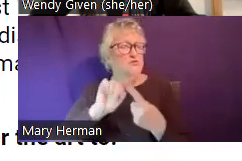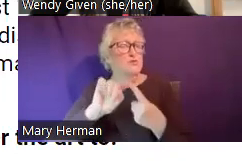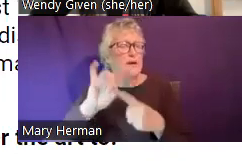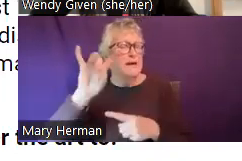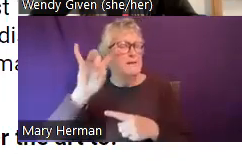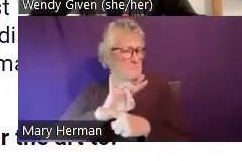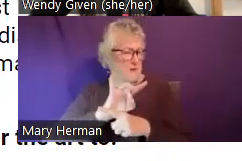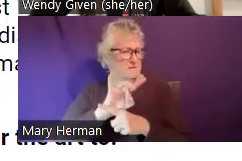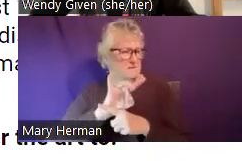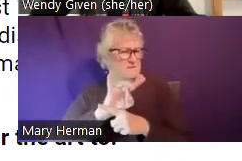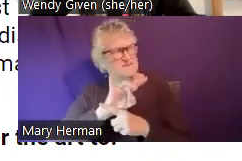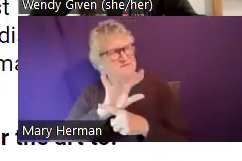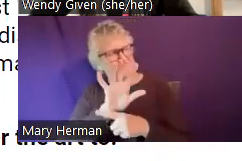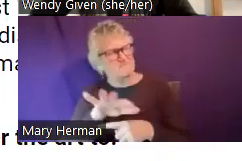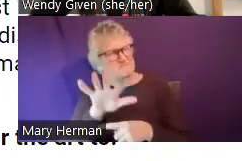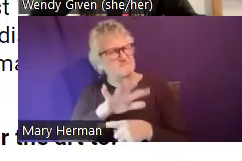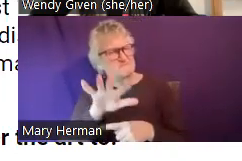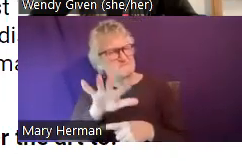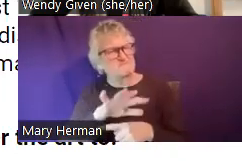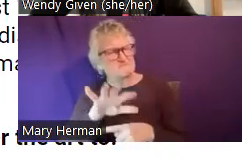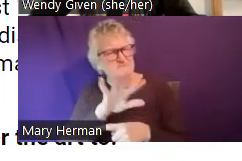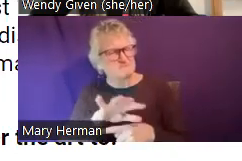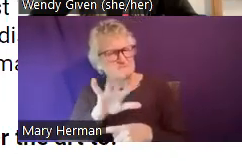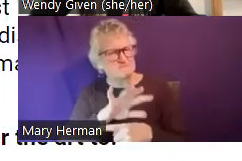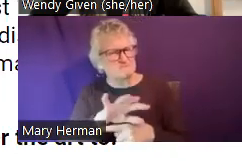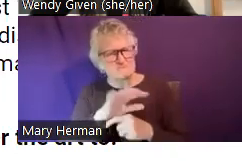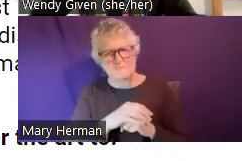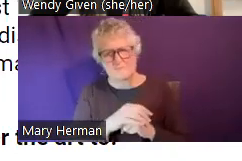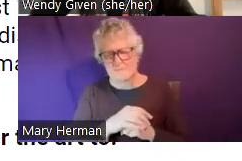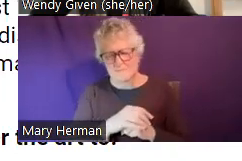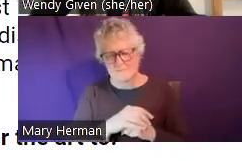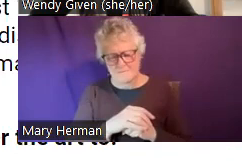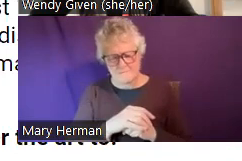time frame, I'm presuming.